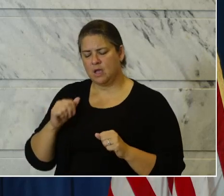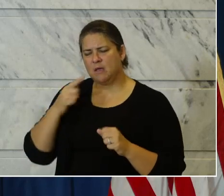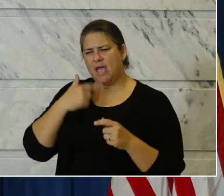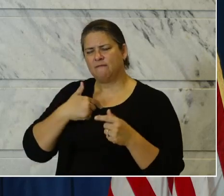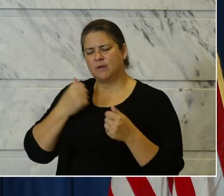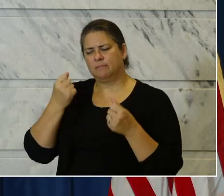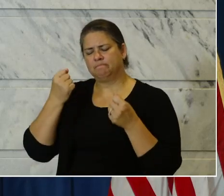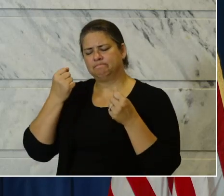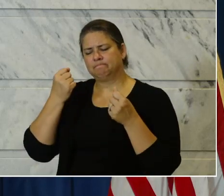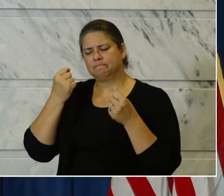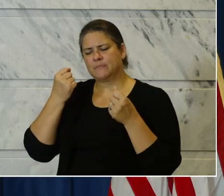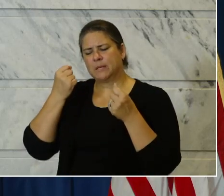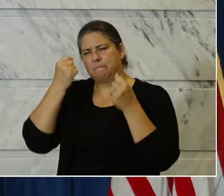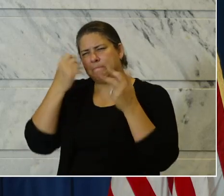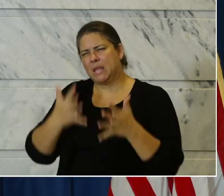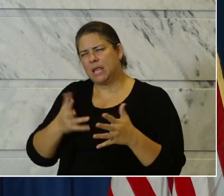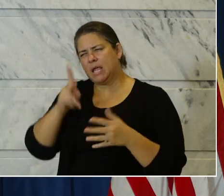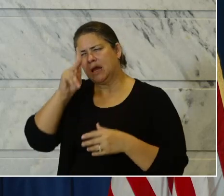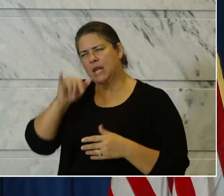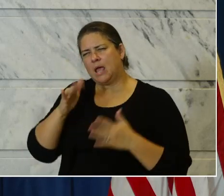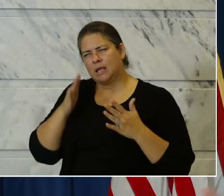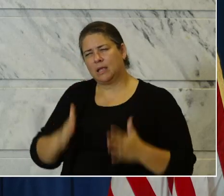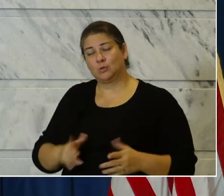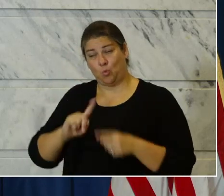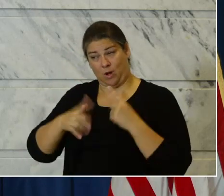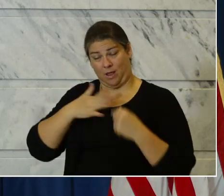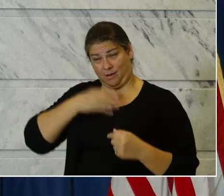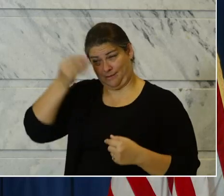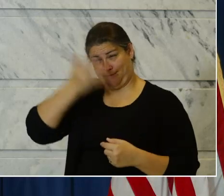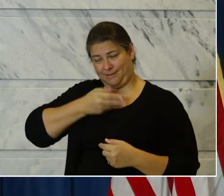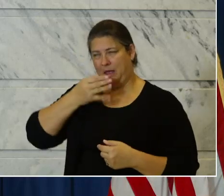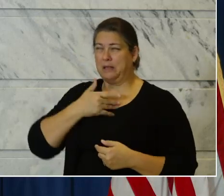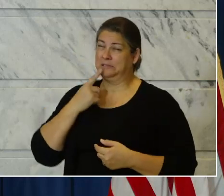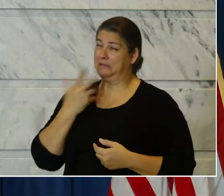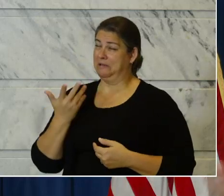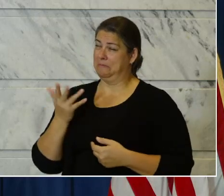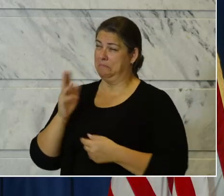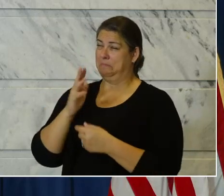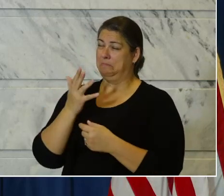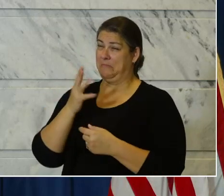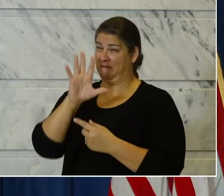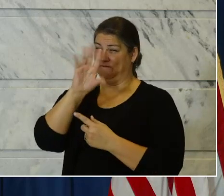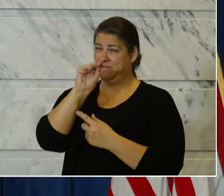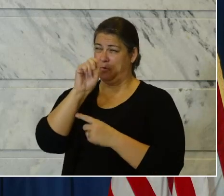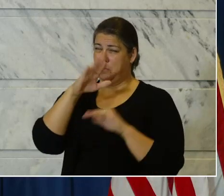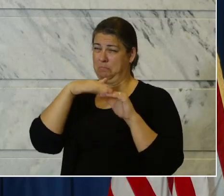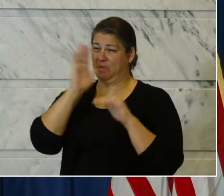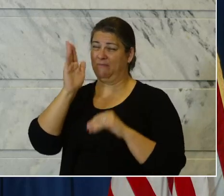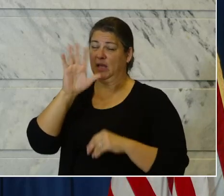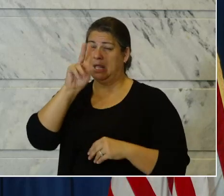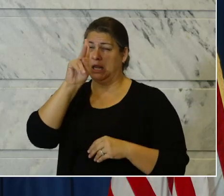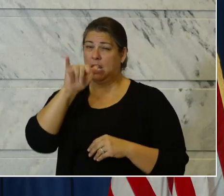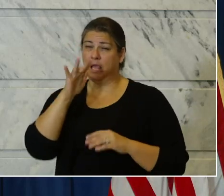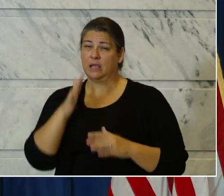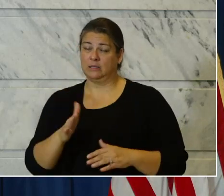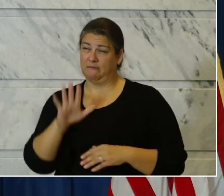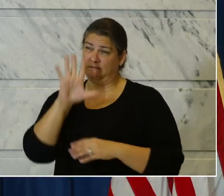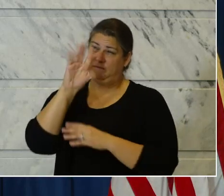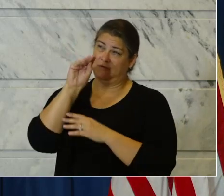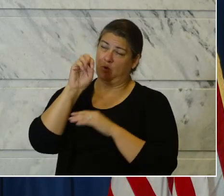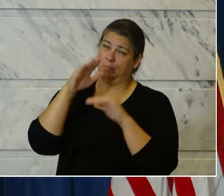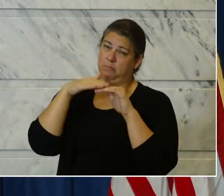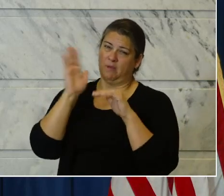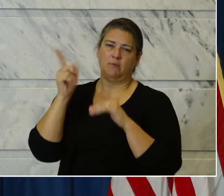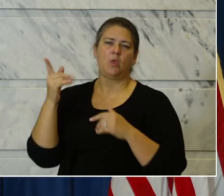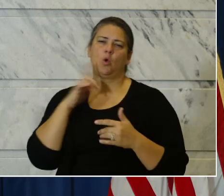the communications I get is well over half. It's not close. It's well over half of Kentuckians who are very